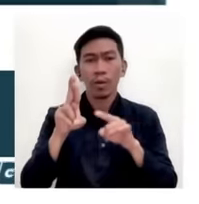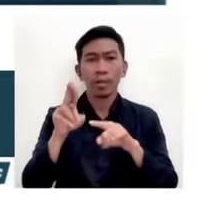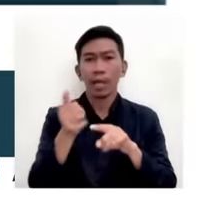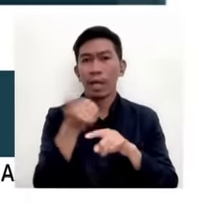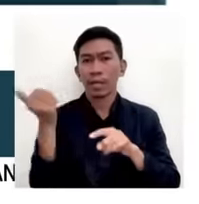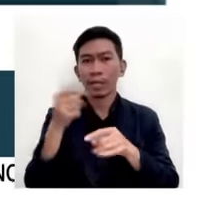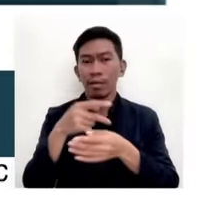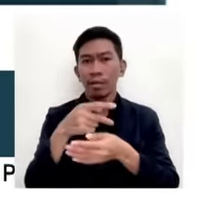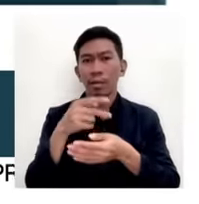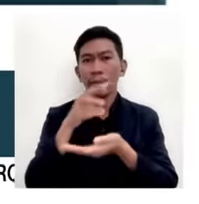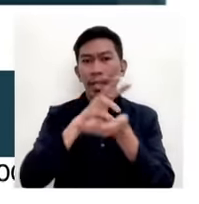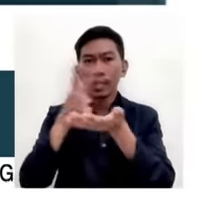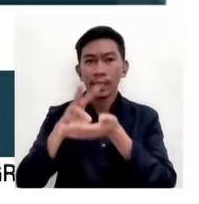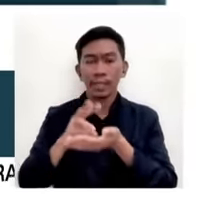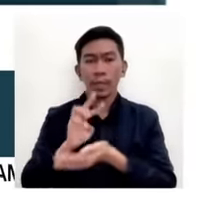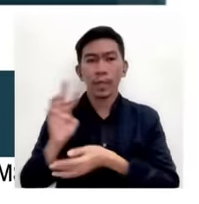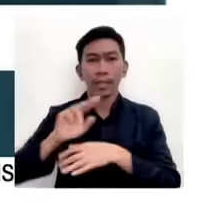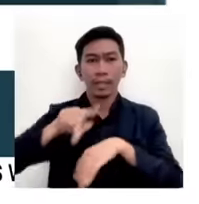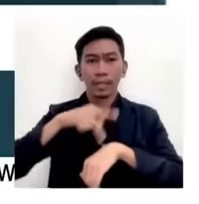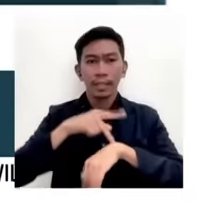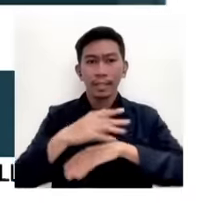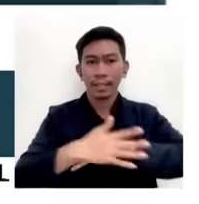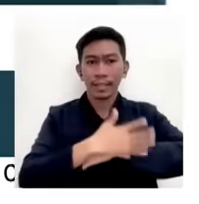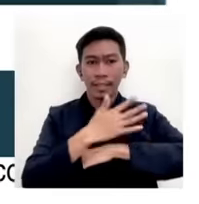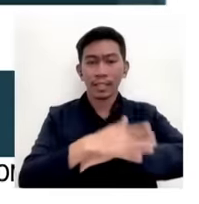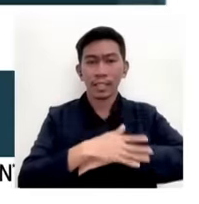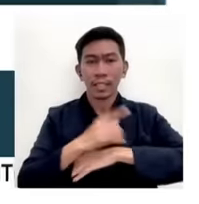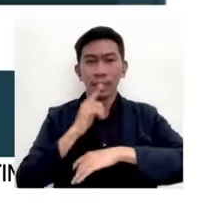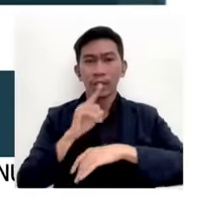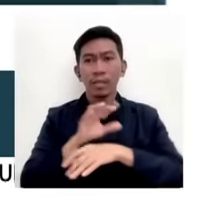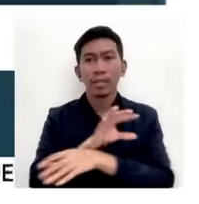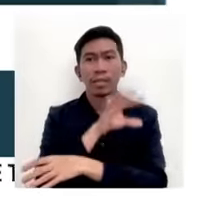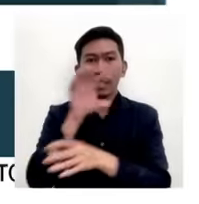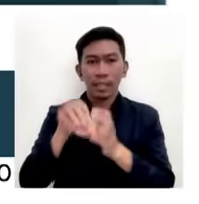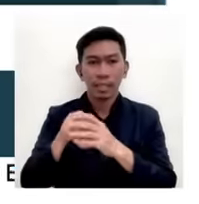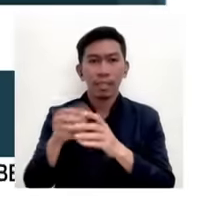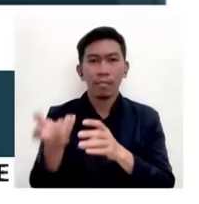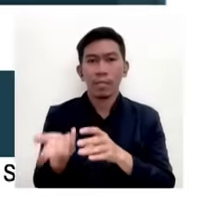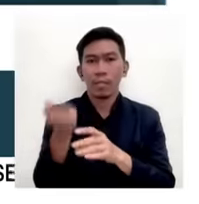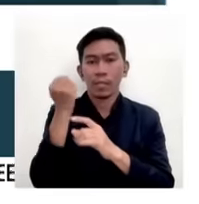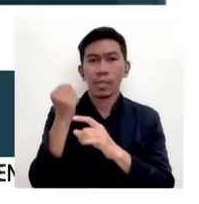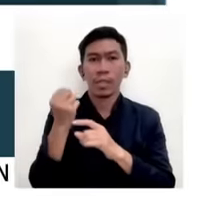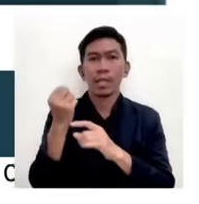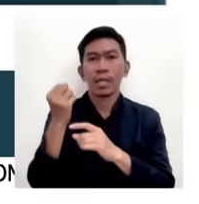Philippine Sea practically belong to the Sulu Sultanate, no?